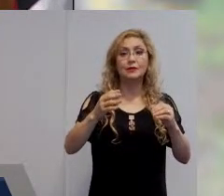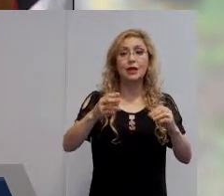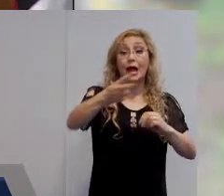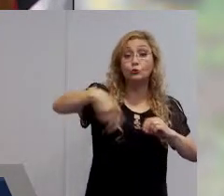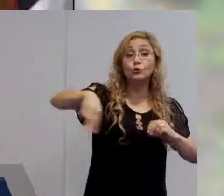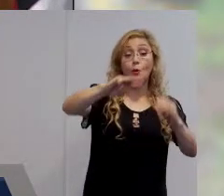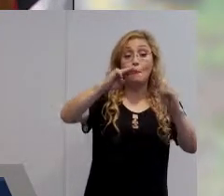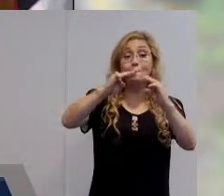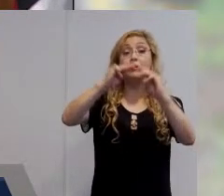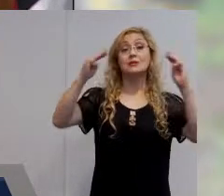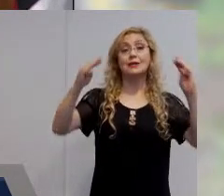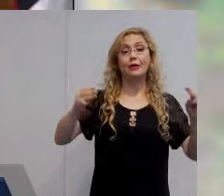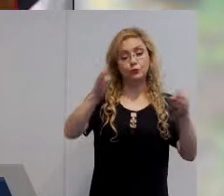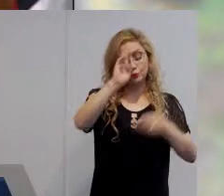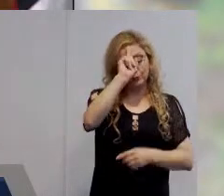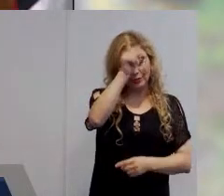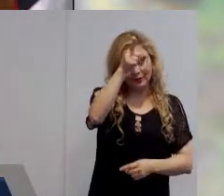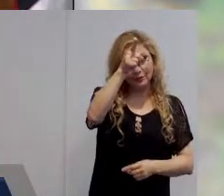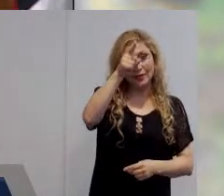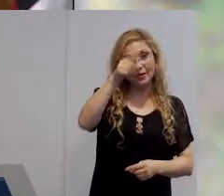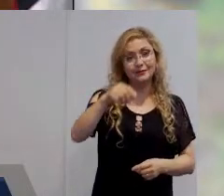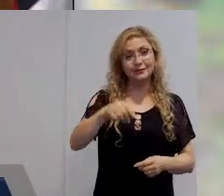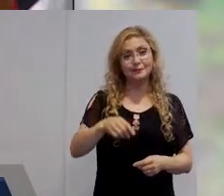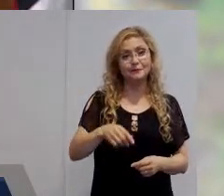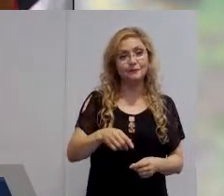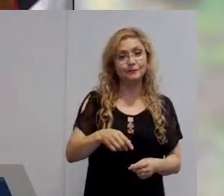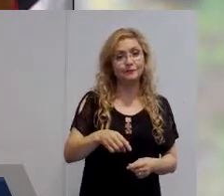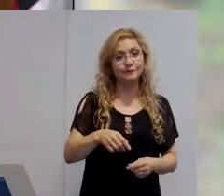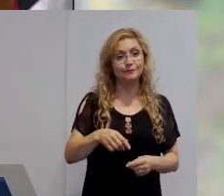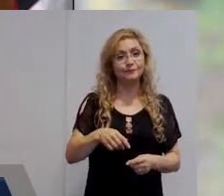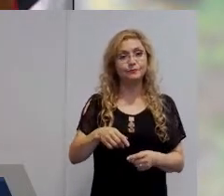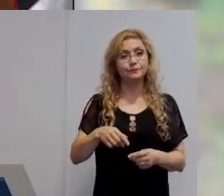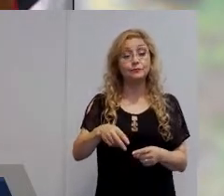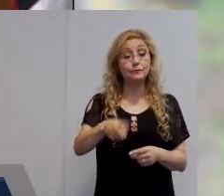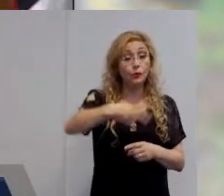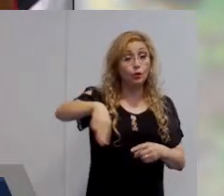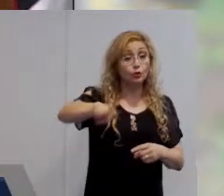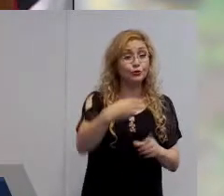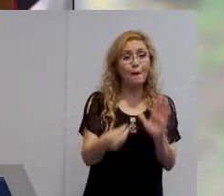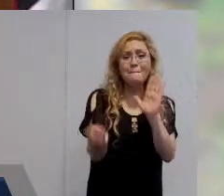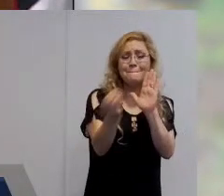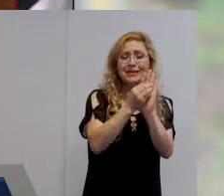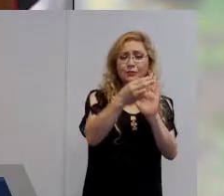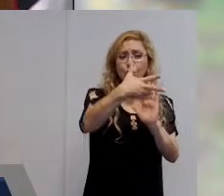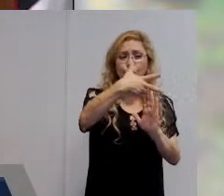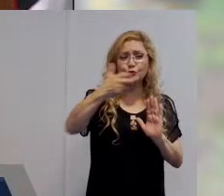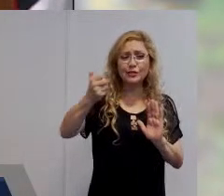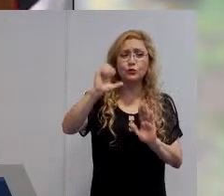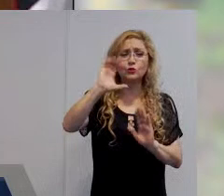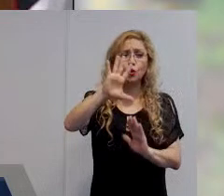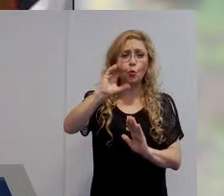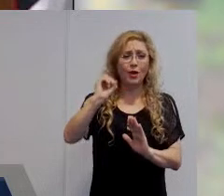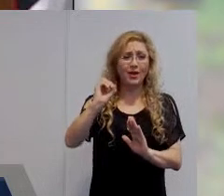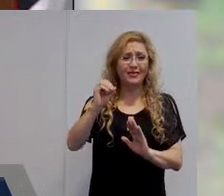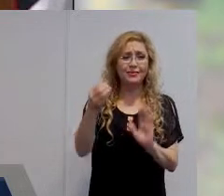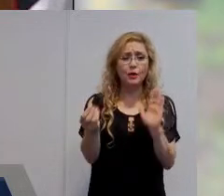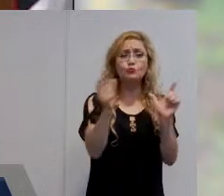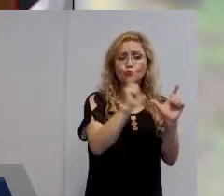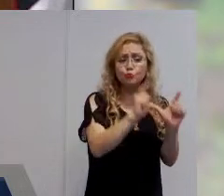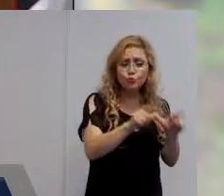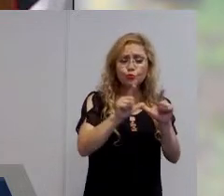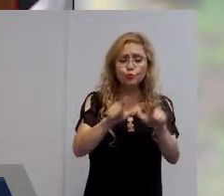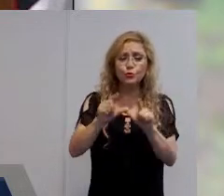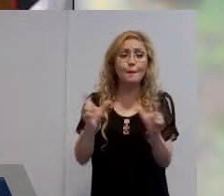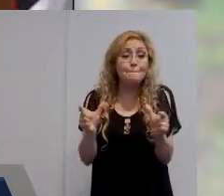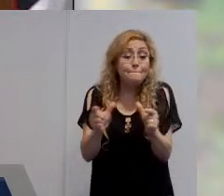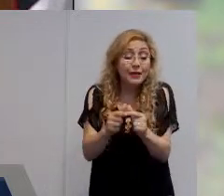and bring the surplus to market. We have more than 850,000 productive unions that